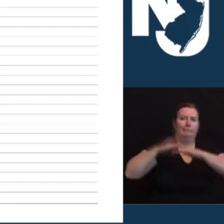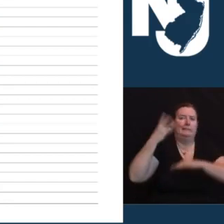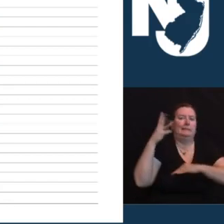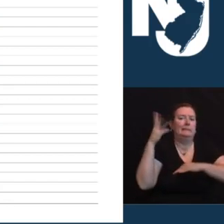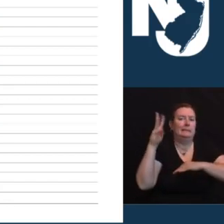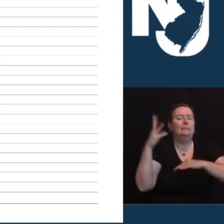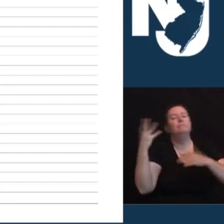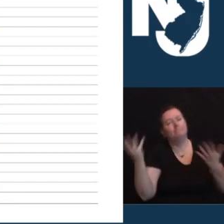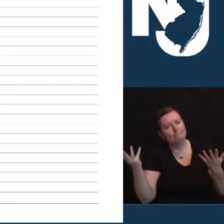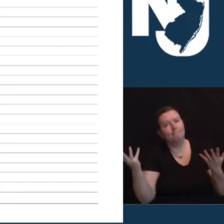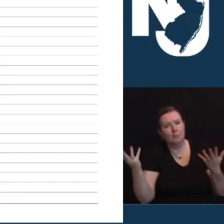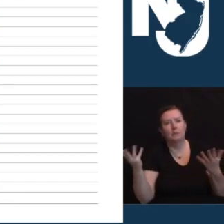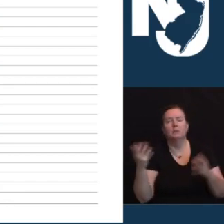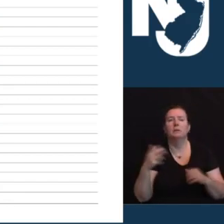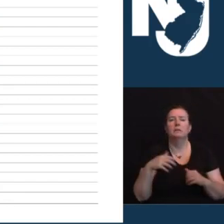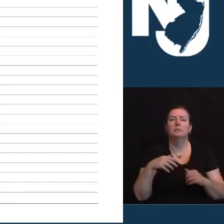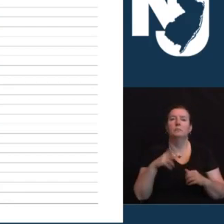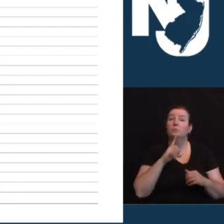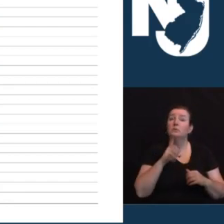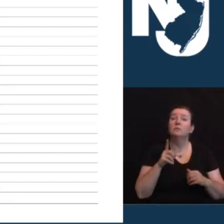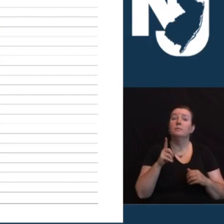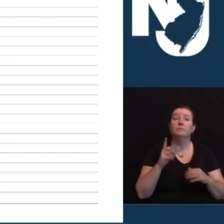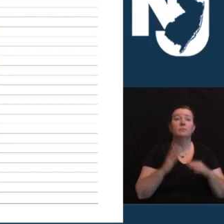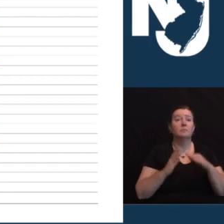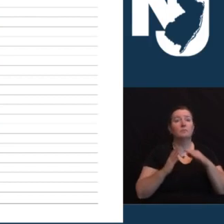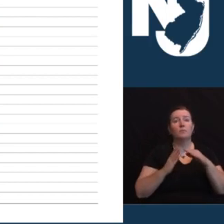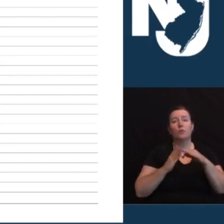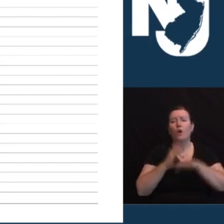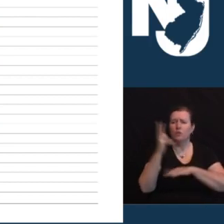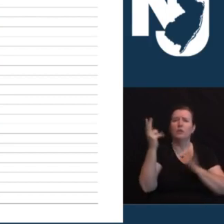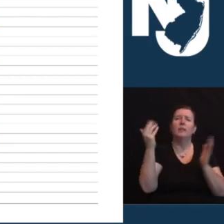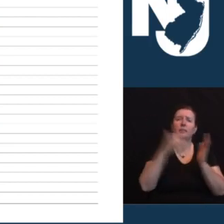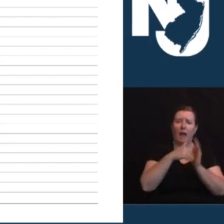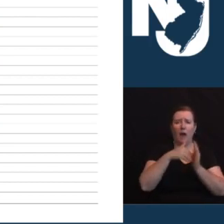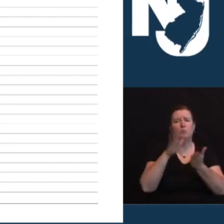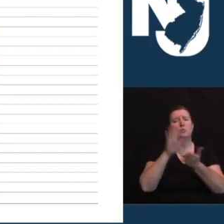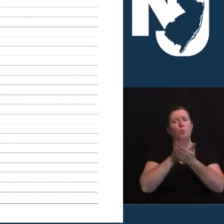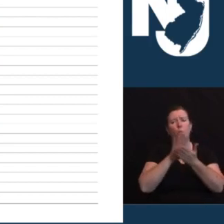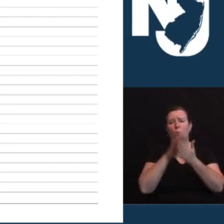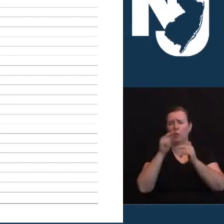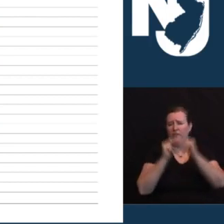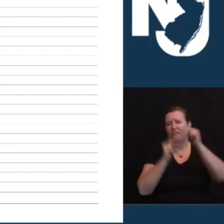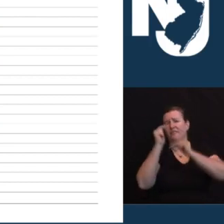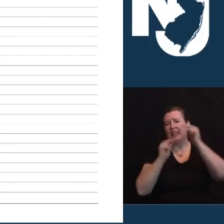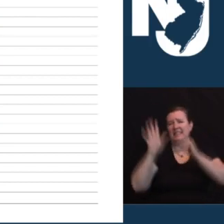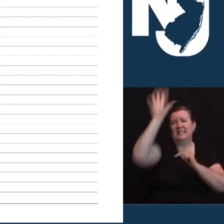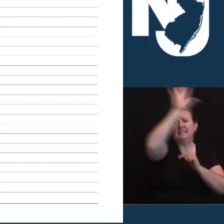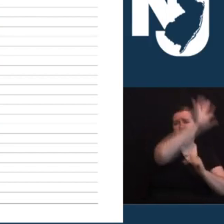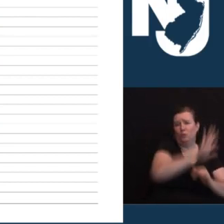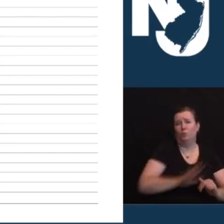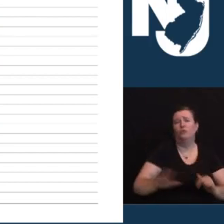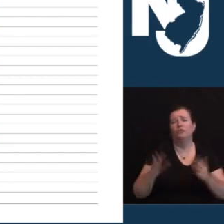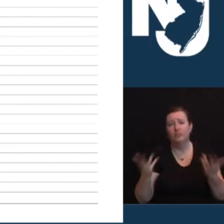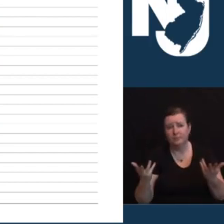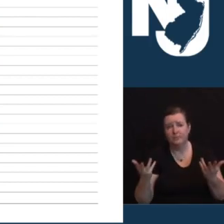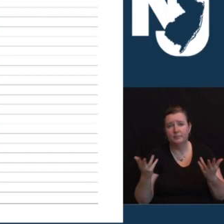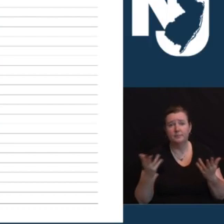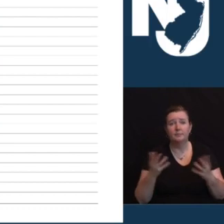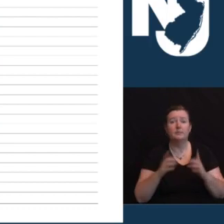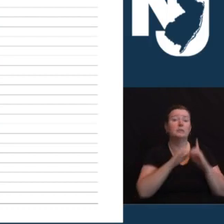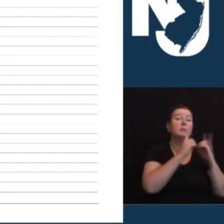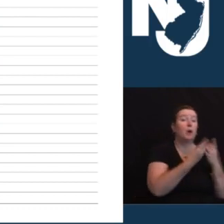us, out of over 3,000 school buildings across our state. The Departments of Health and Education continue